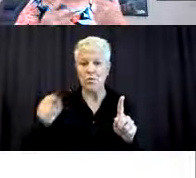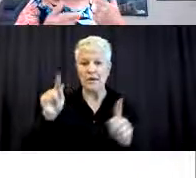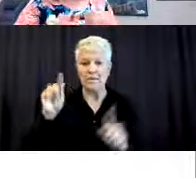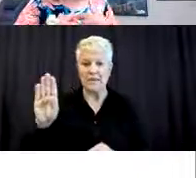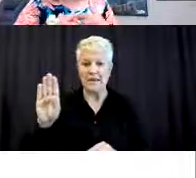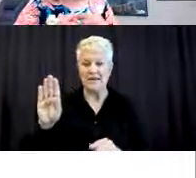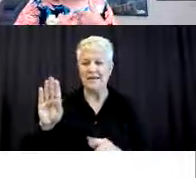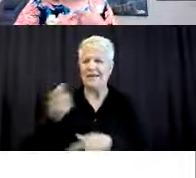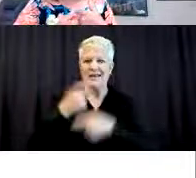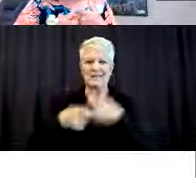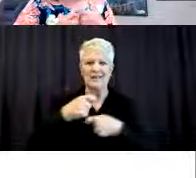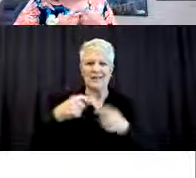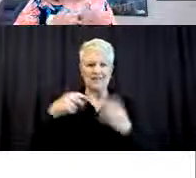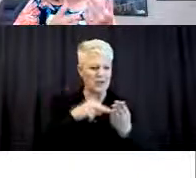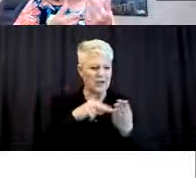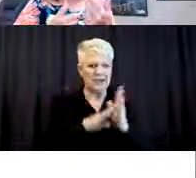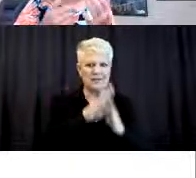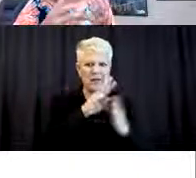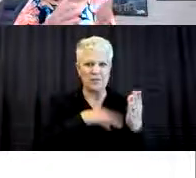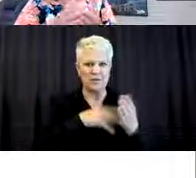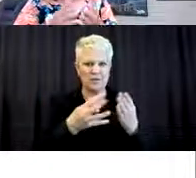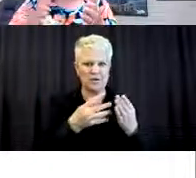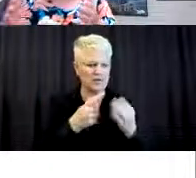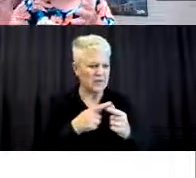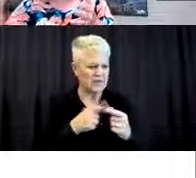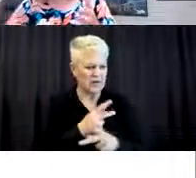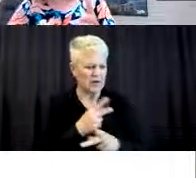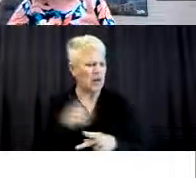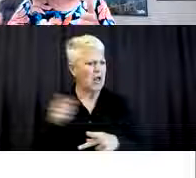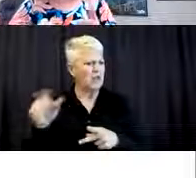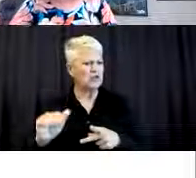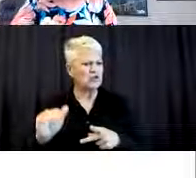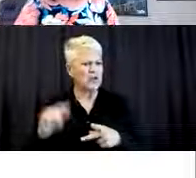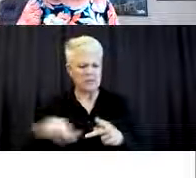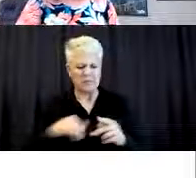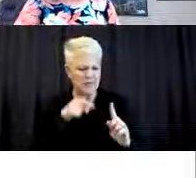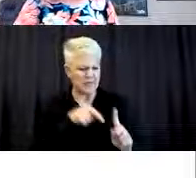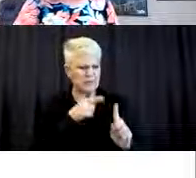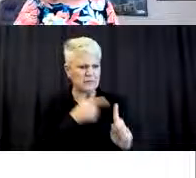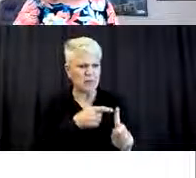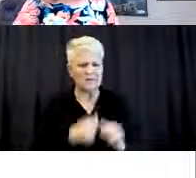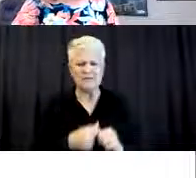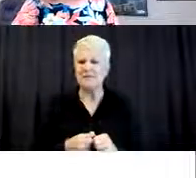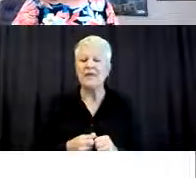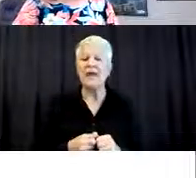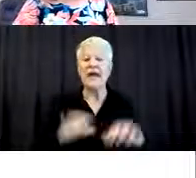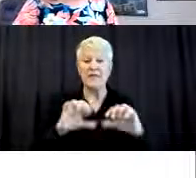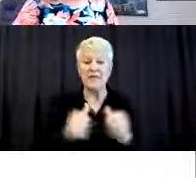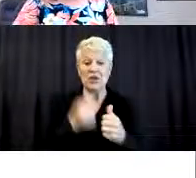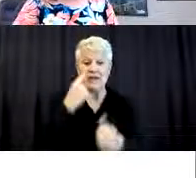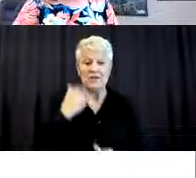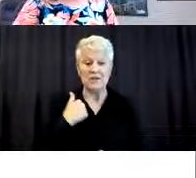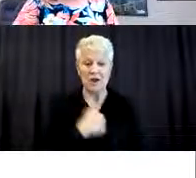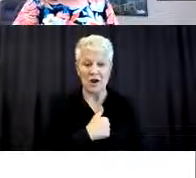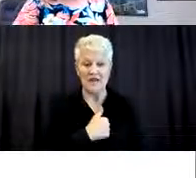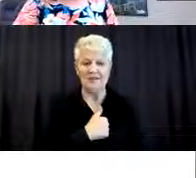through developmental charts and figuring out, this child ought to be at this point. The challenge for us is